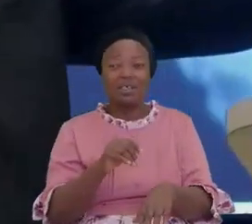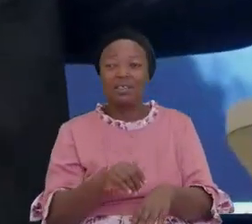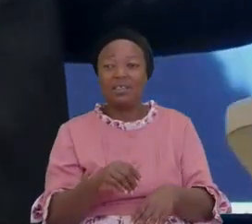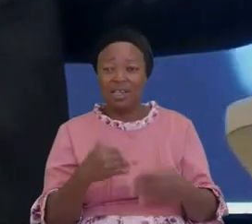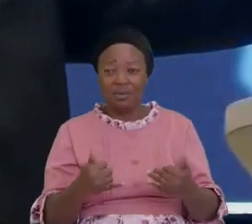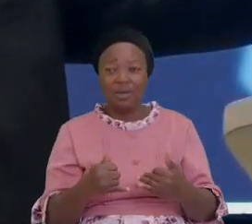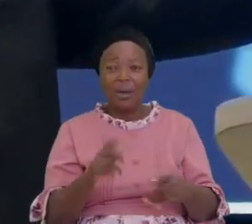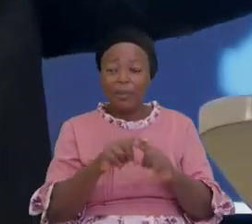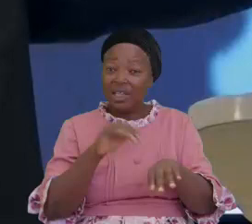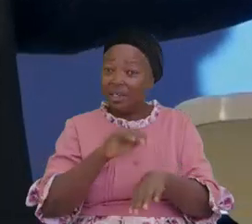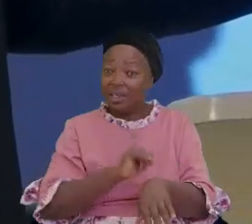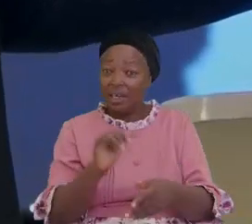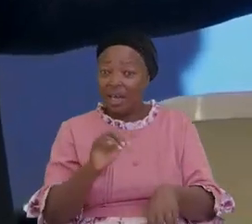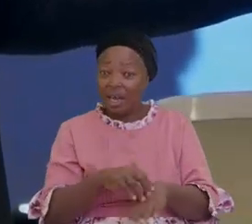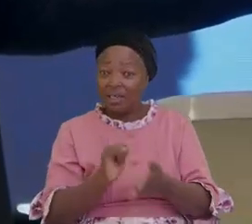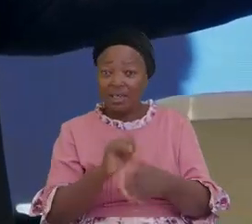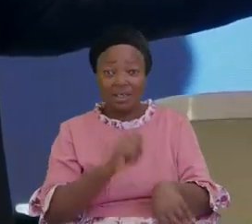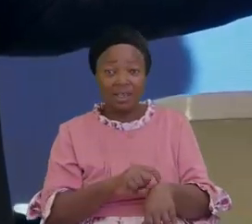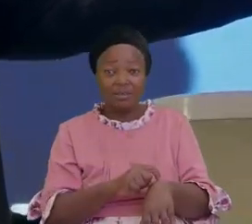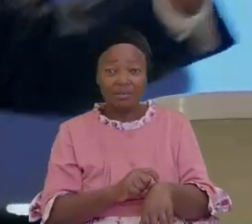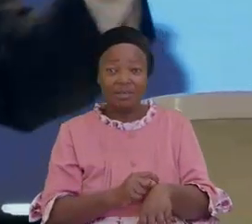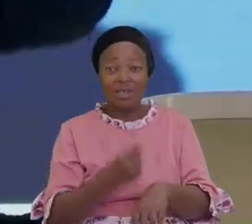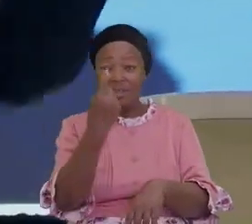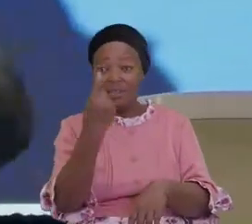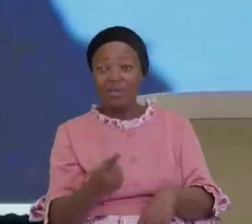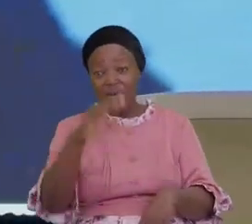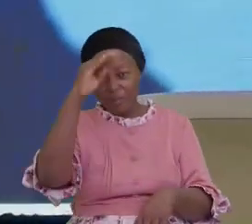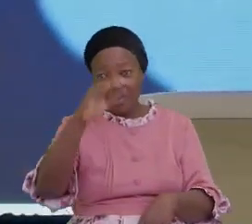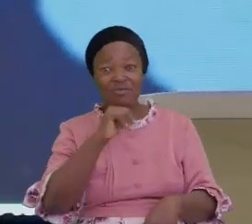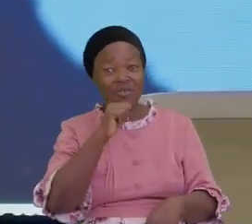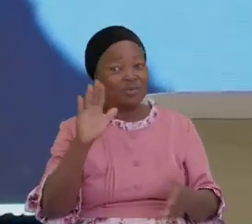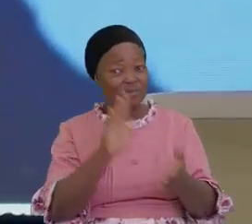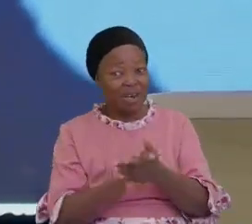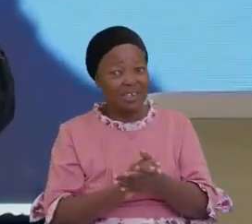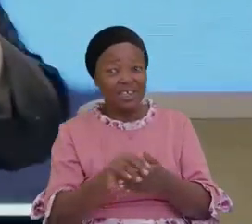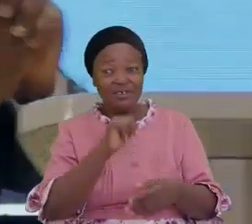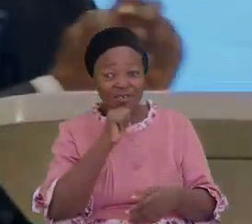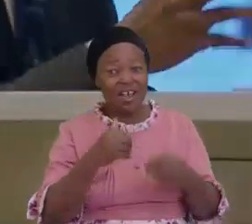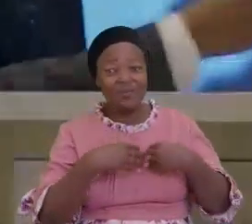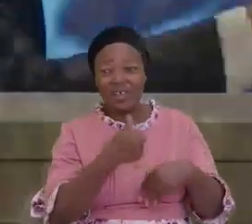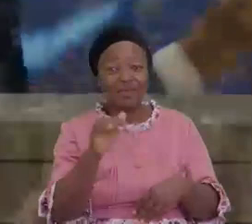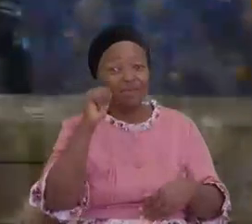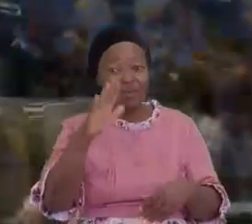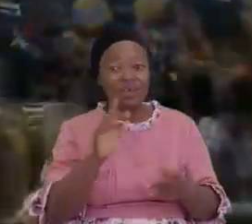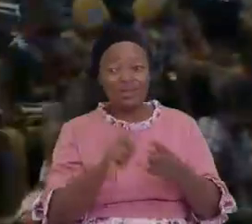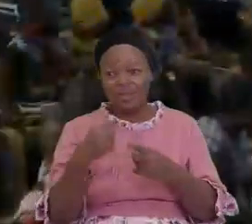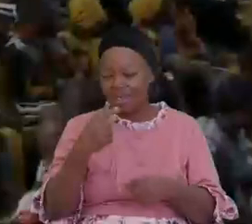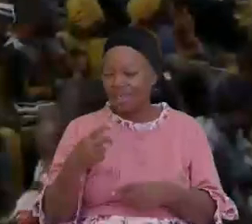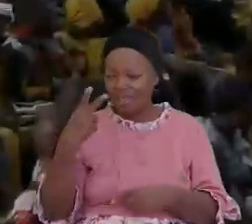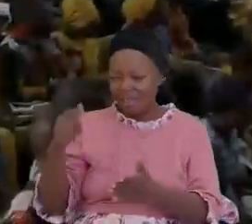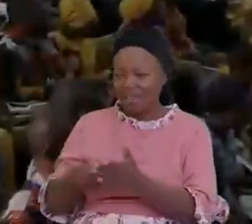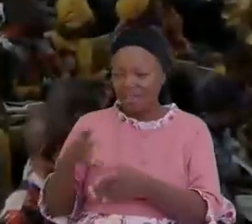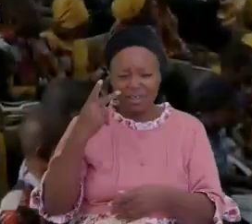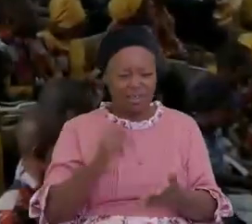man, not married, not having any woman to say it this way. Don't say it that